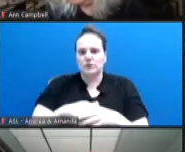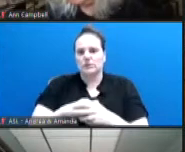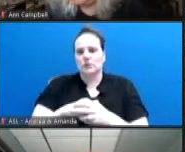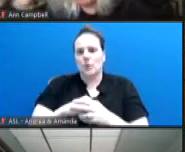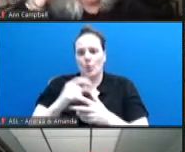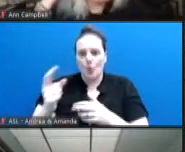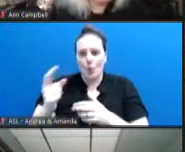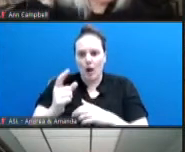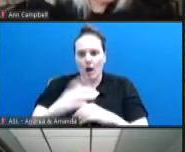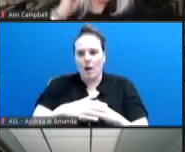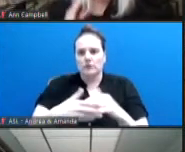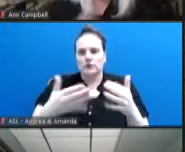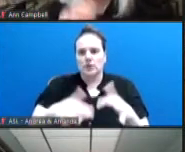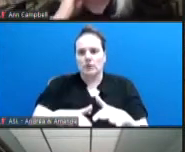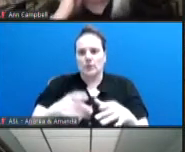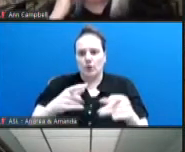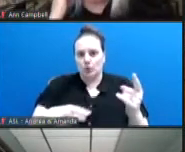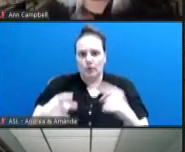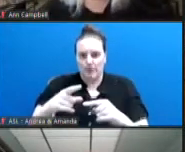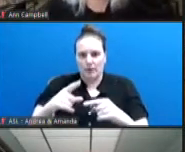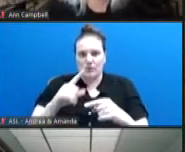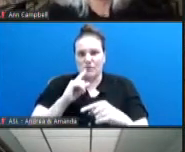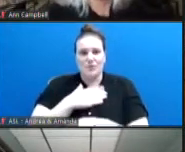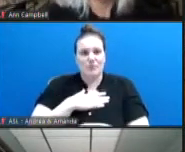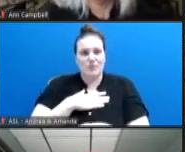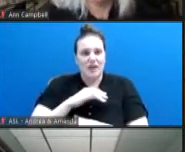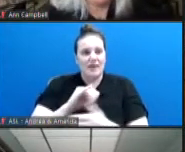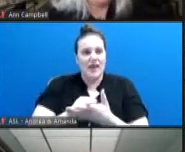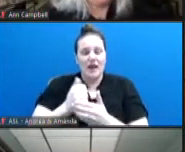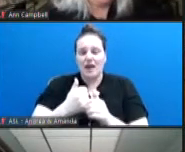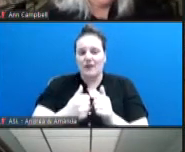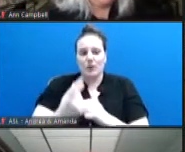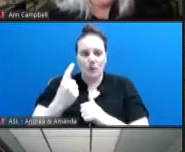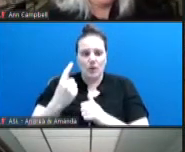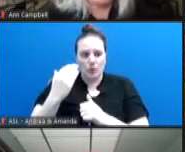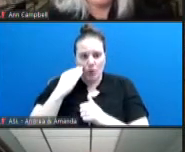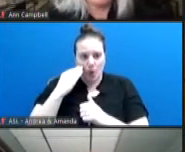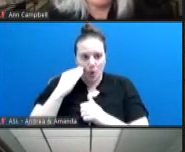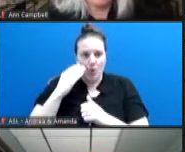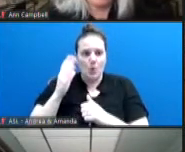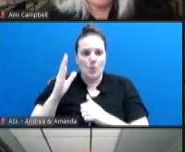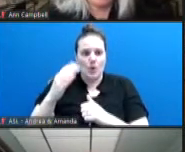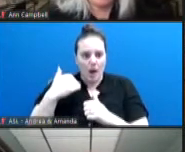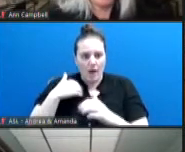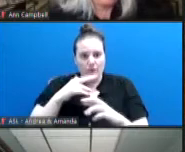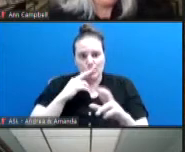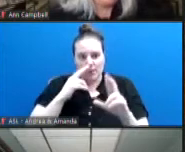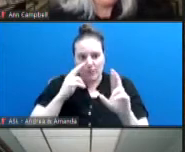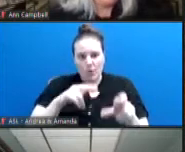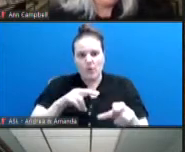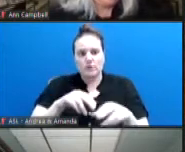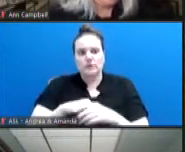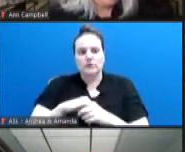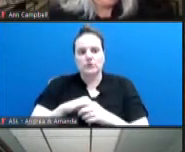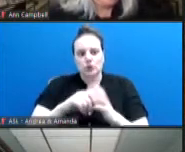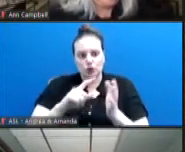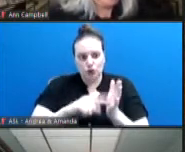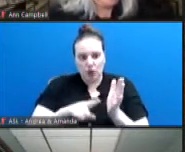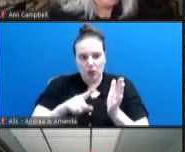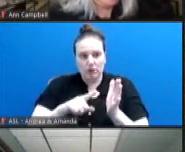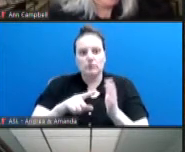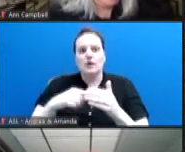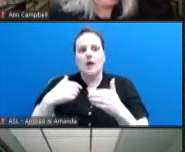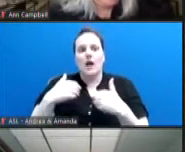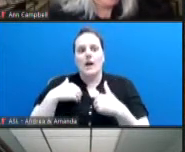on the settlement agreement. So really appreciate it. And for everyone to know, we are going to have our reports, check-ins, then we're going to